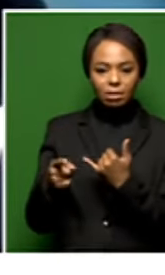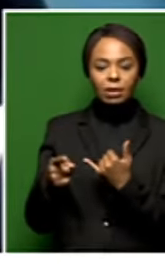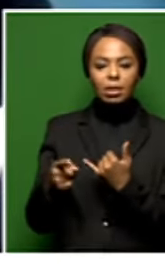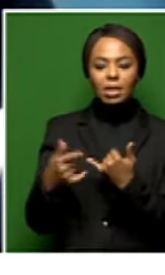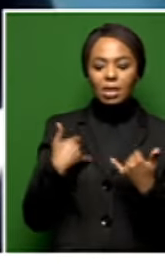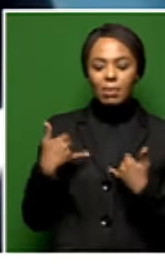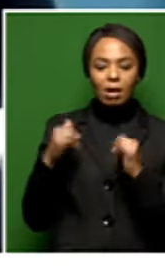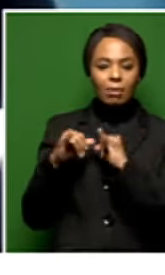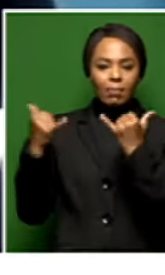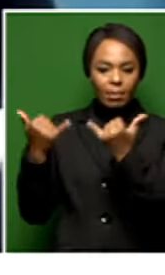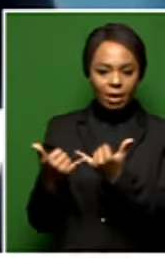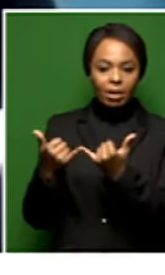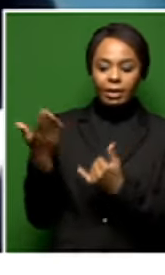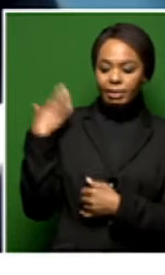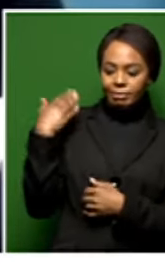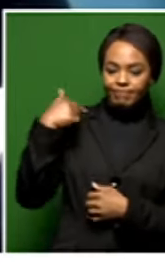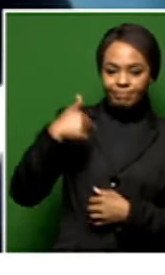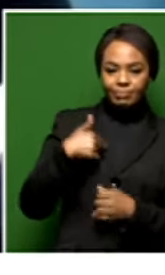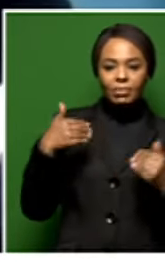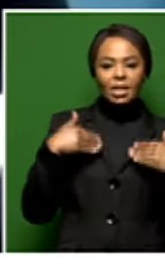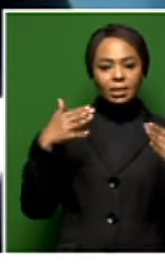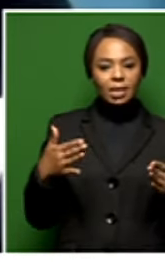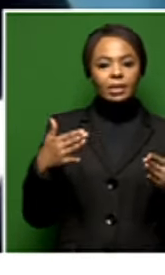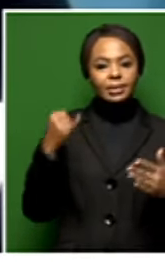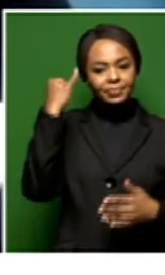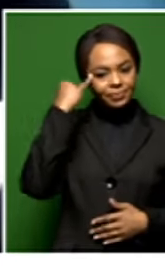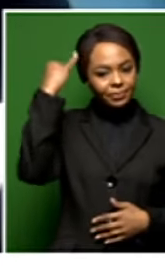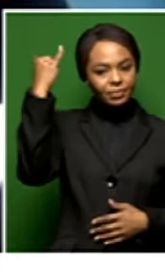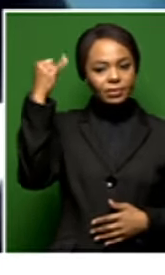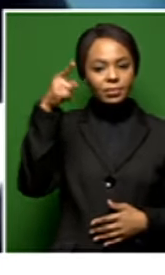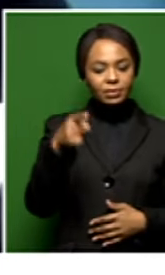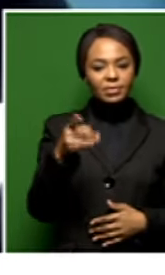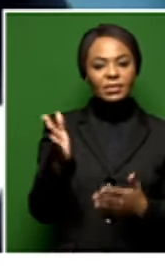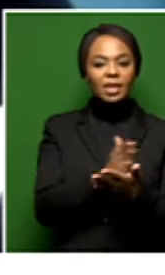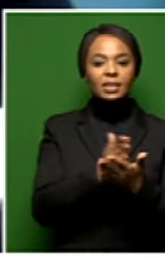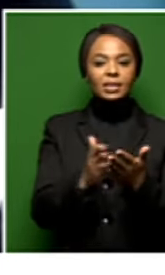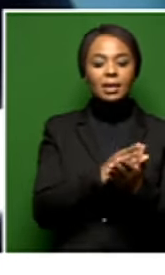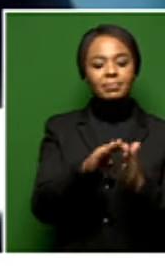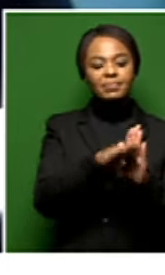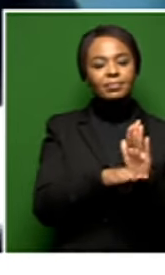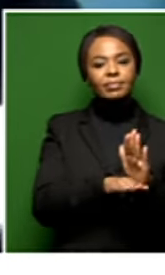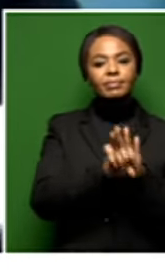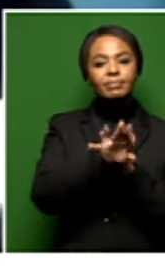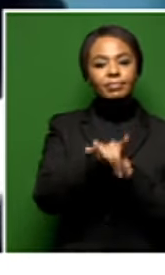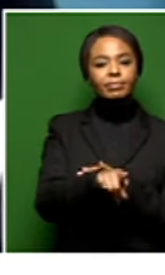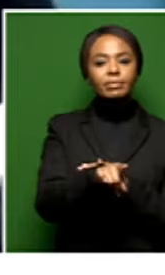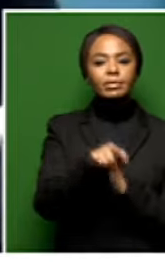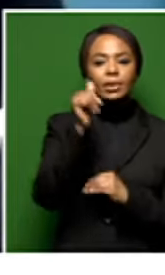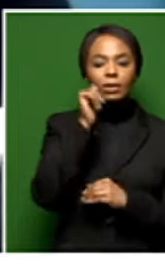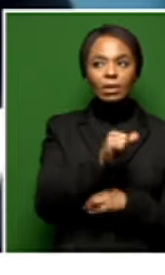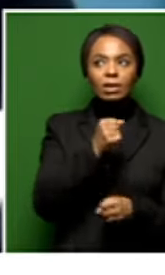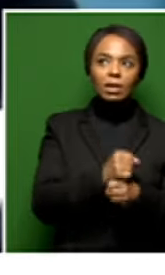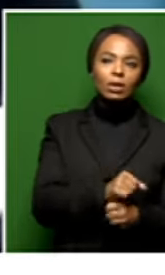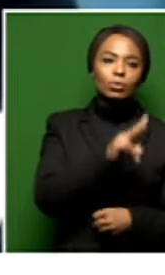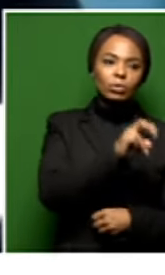this initiative called the Summer Series, where basically it was looking back at the year